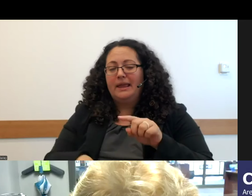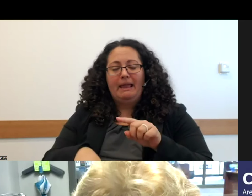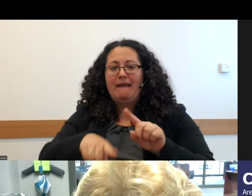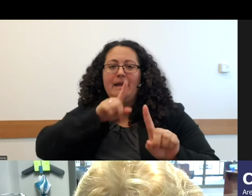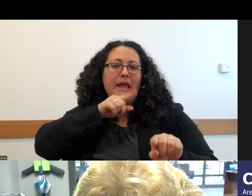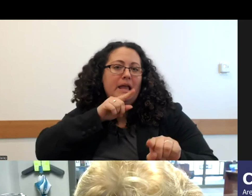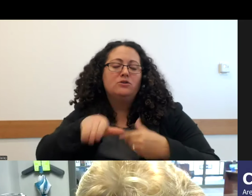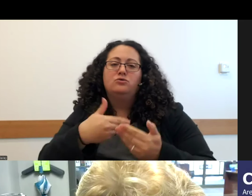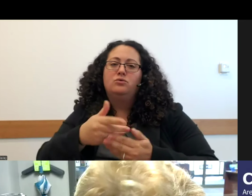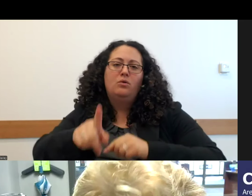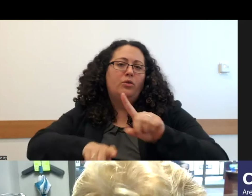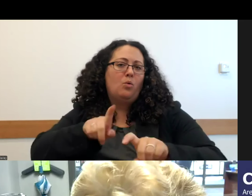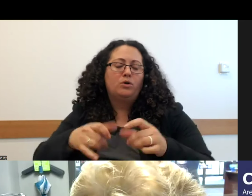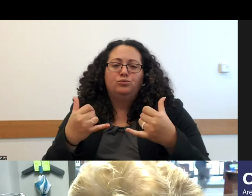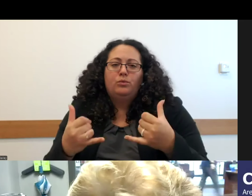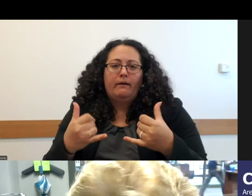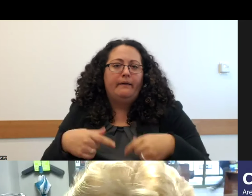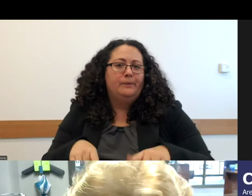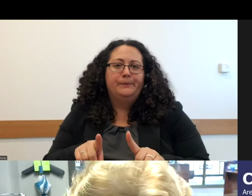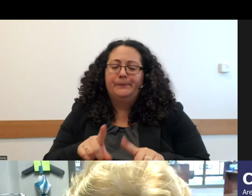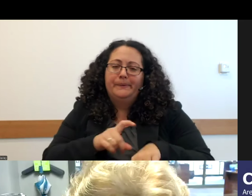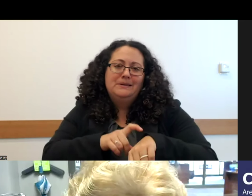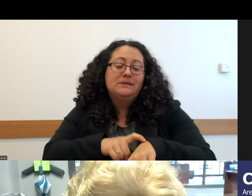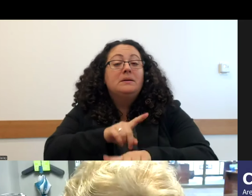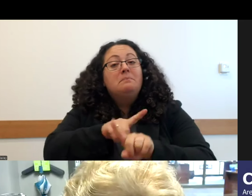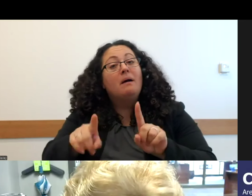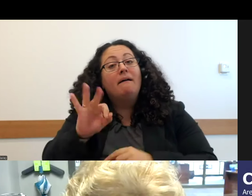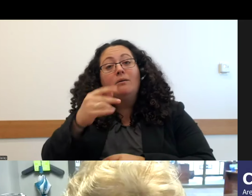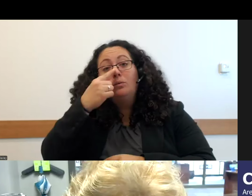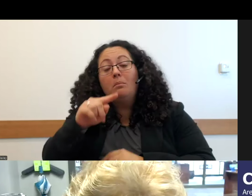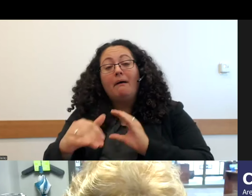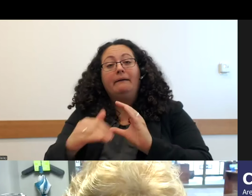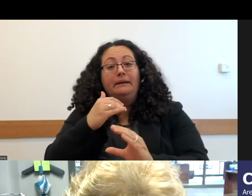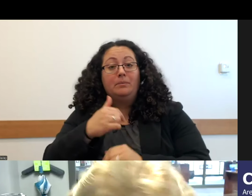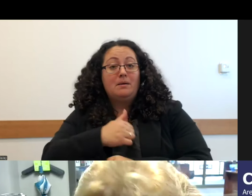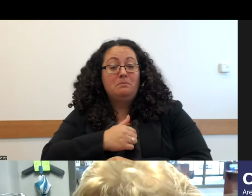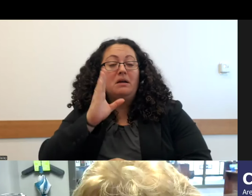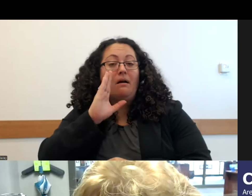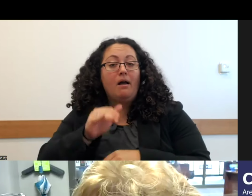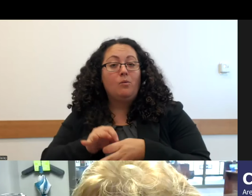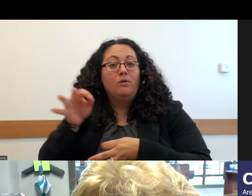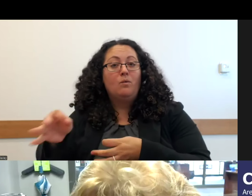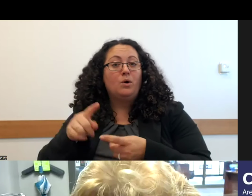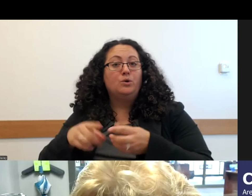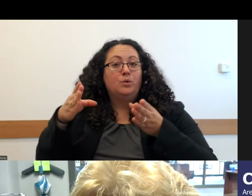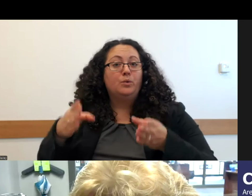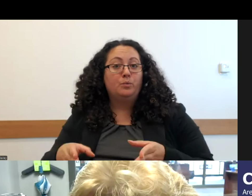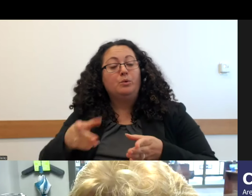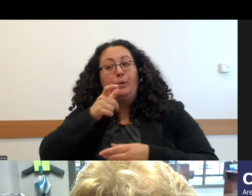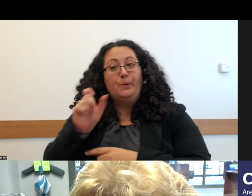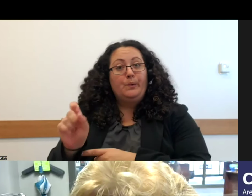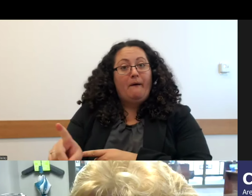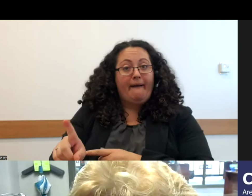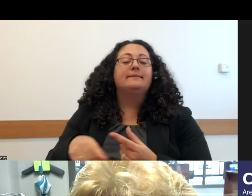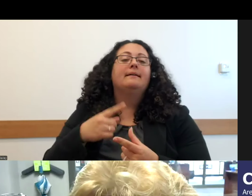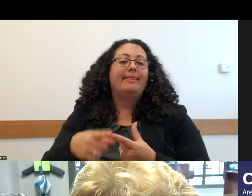to any questions, but if you will send your question to me, I will forward it to the appropriate